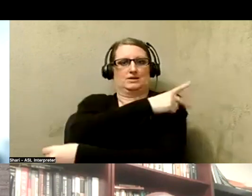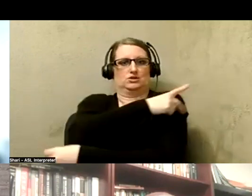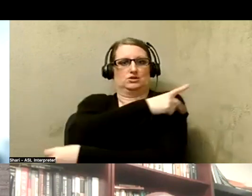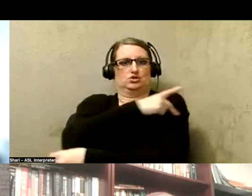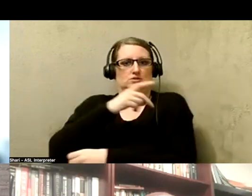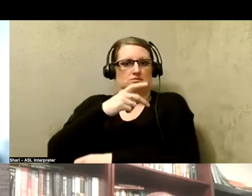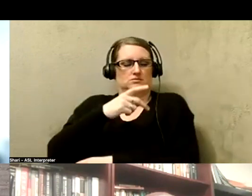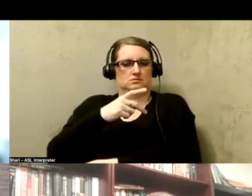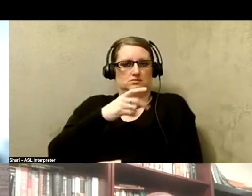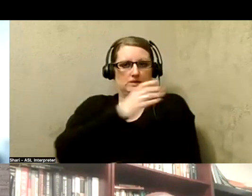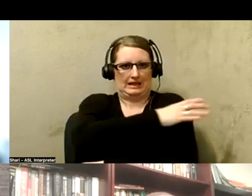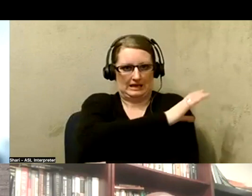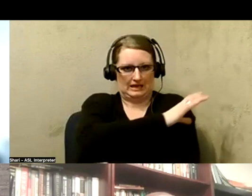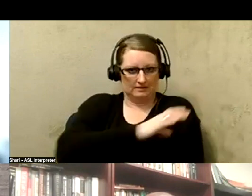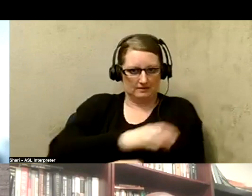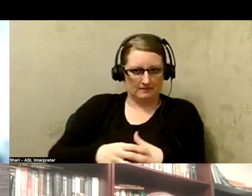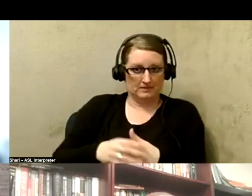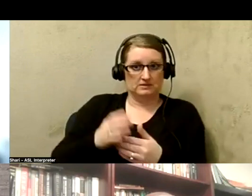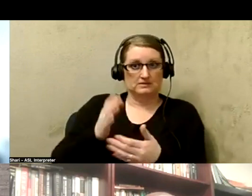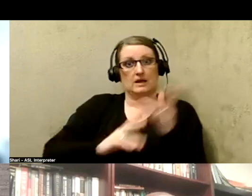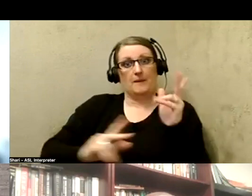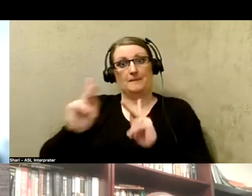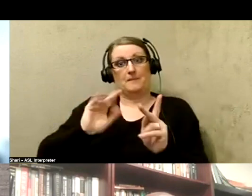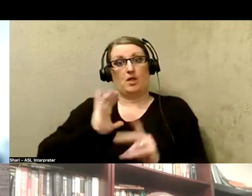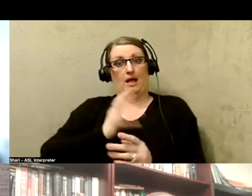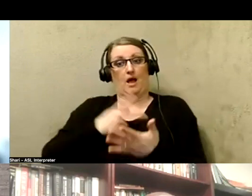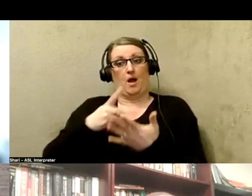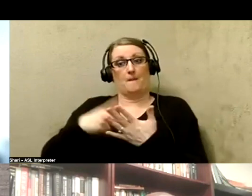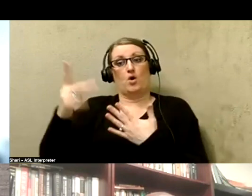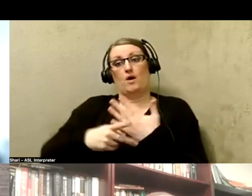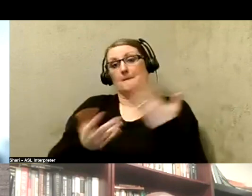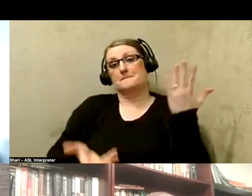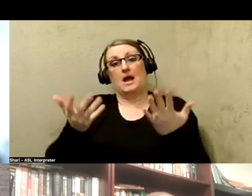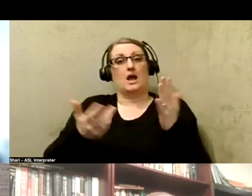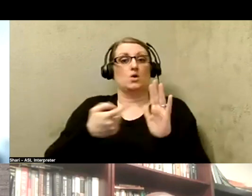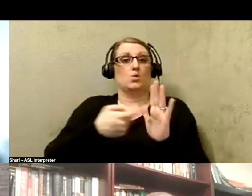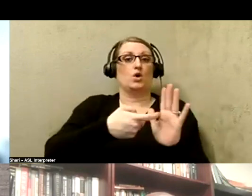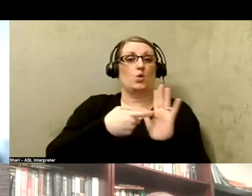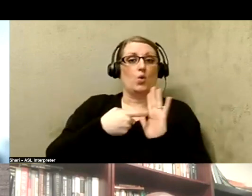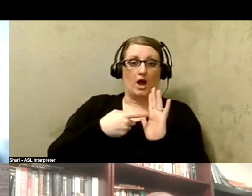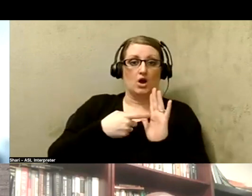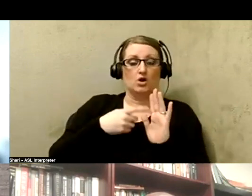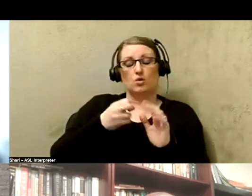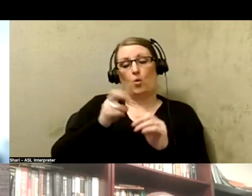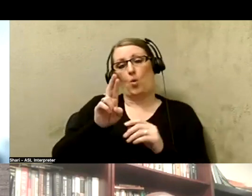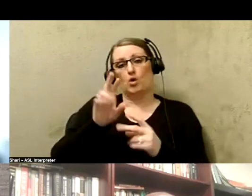Some people in our program may at times require or choose to